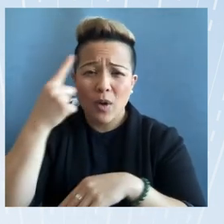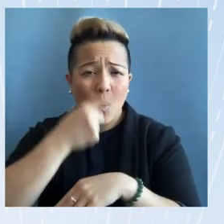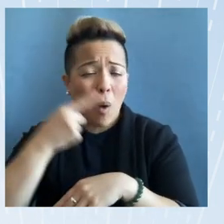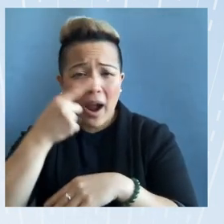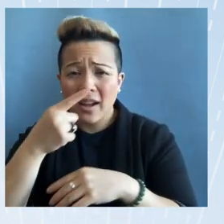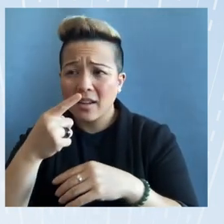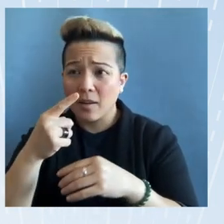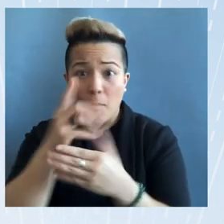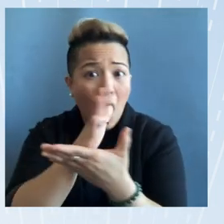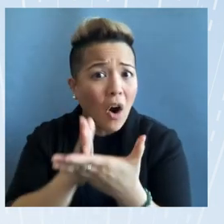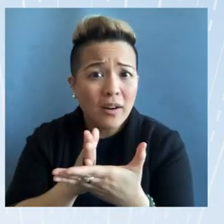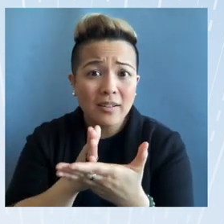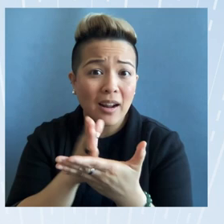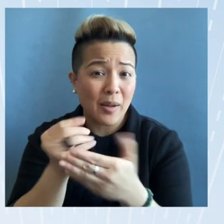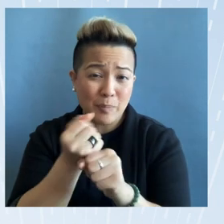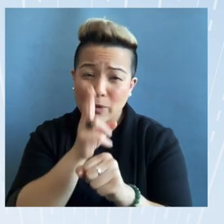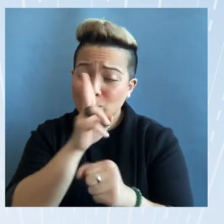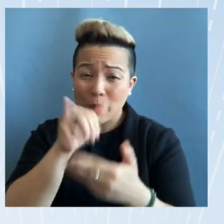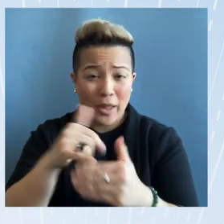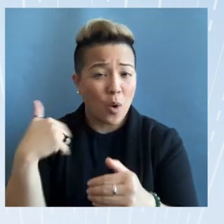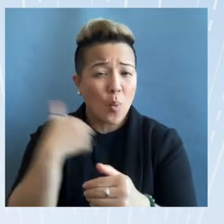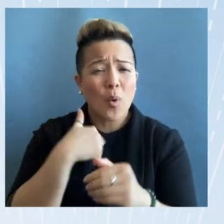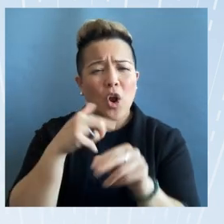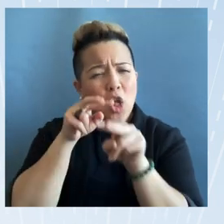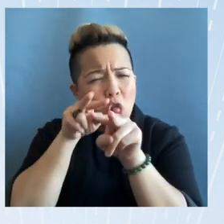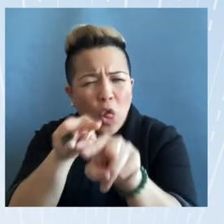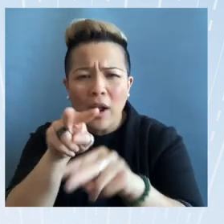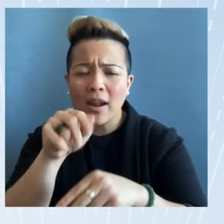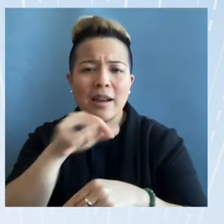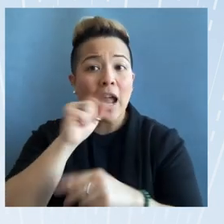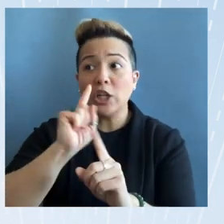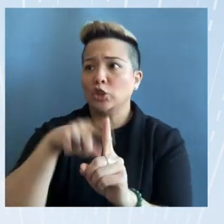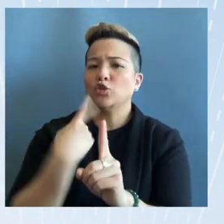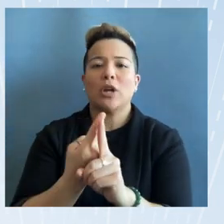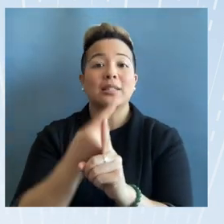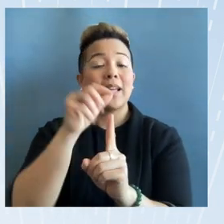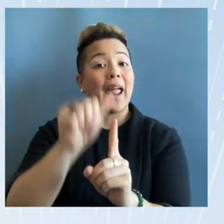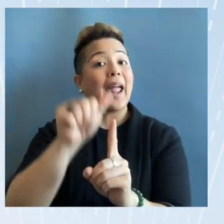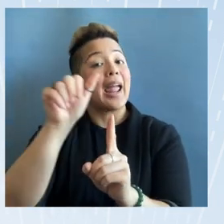and making sure that we're looking at not just a